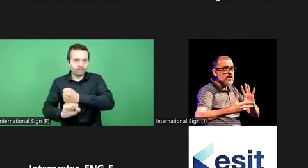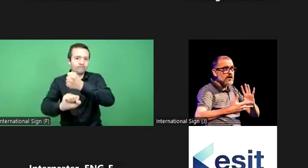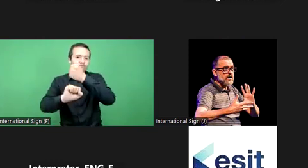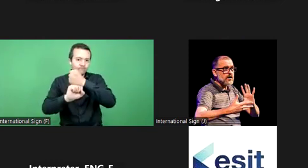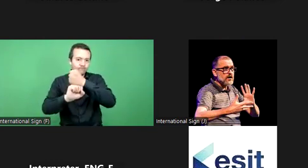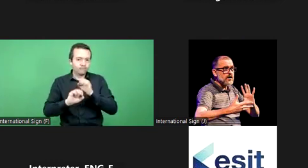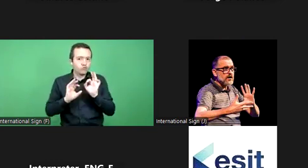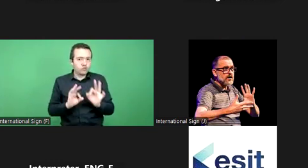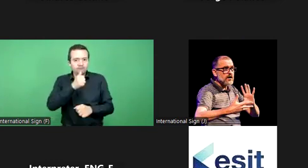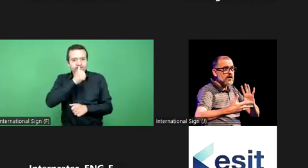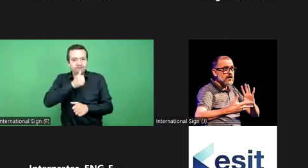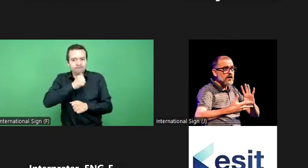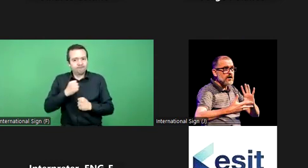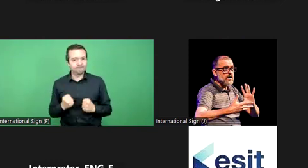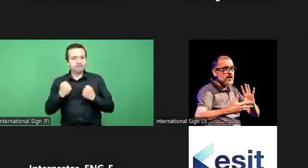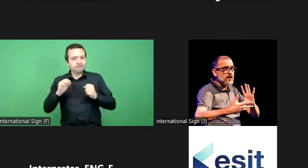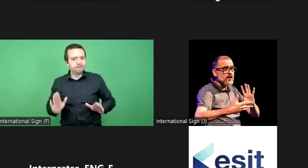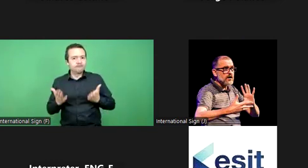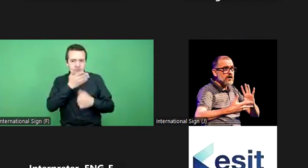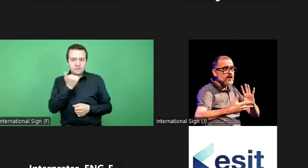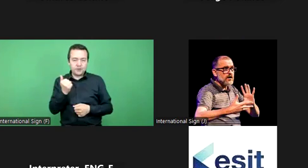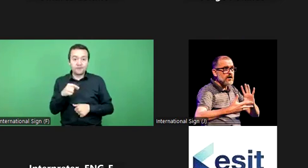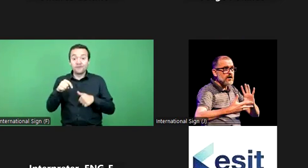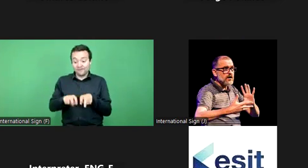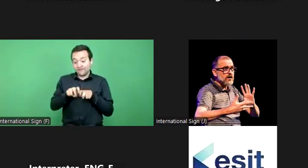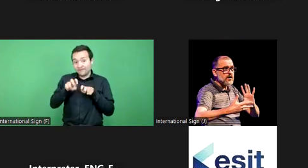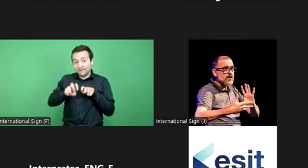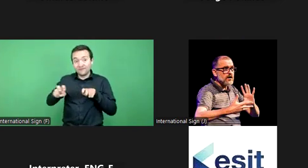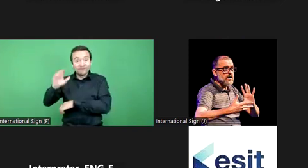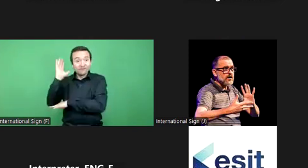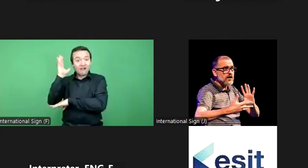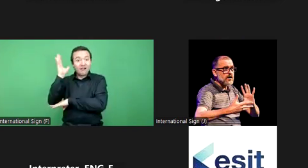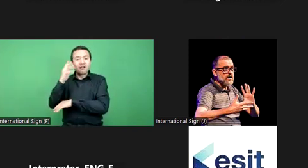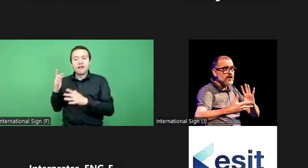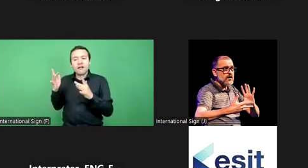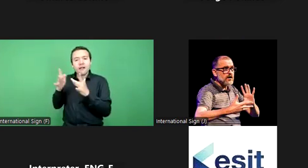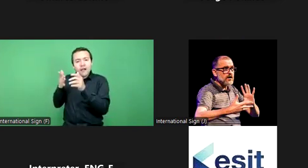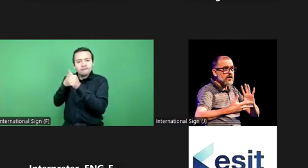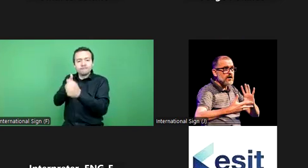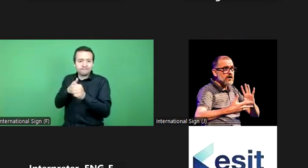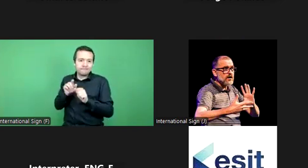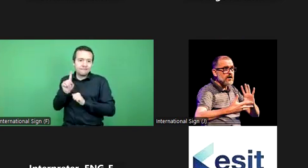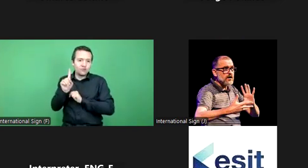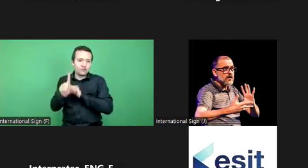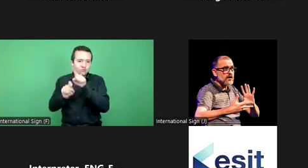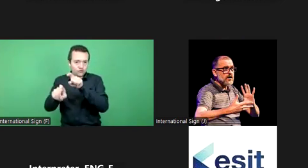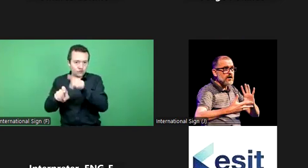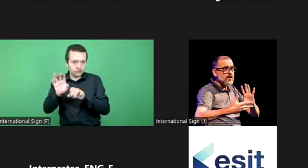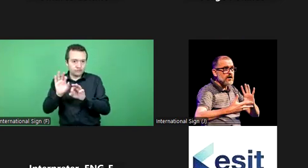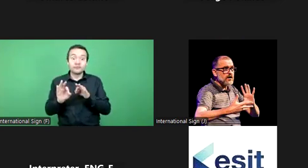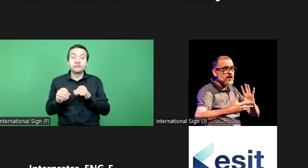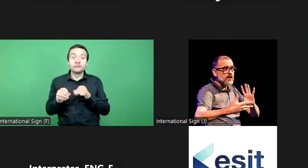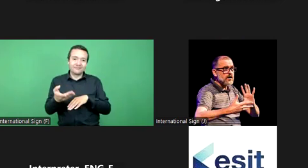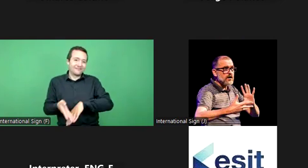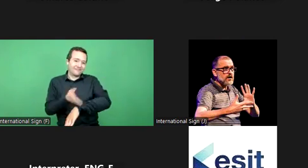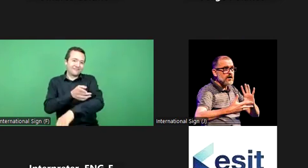our panelists, whom we thank you again for having accepted our invitation. So we are pleased to have